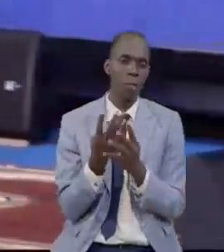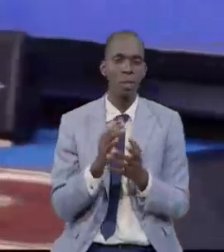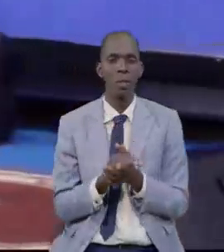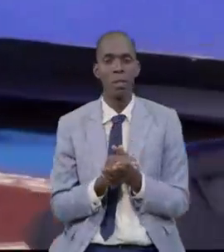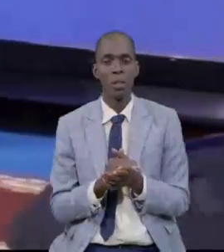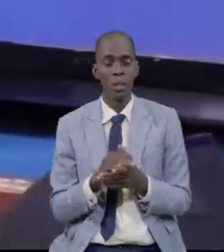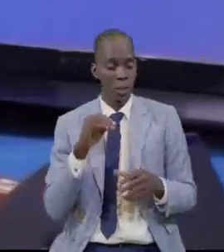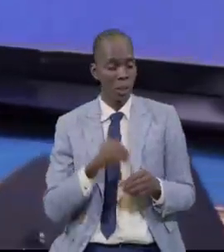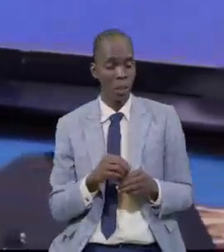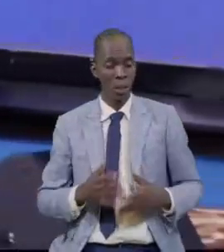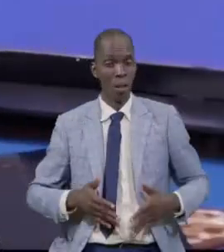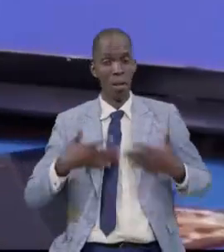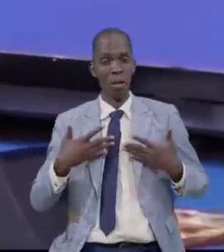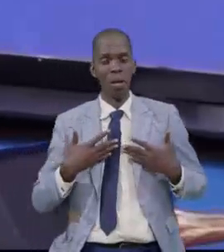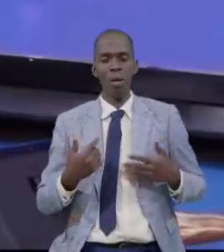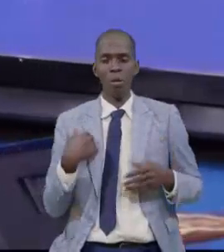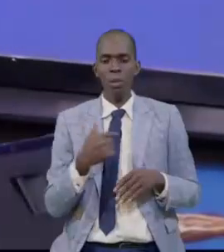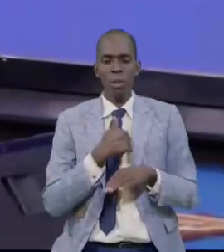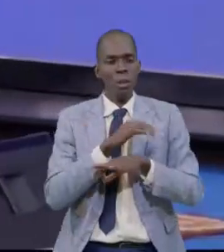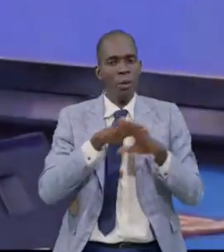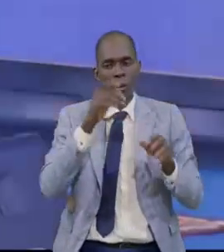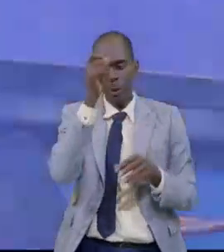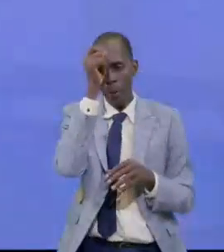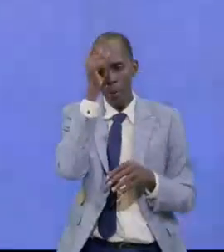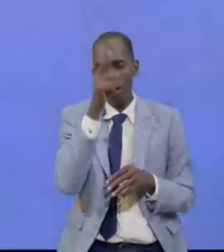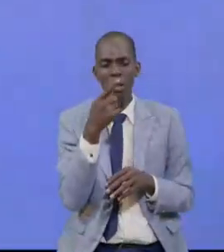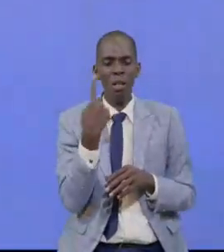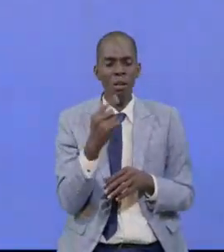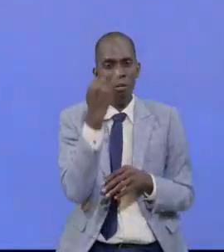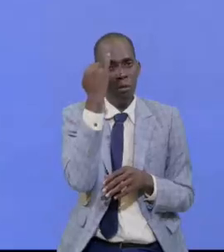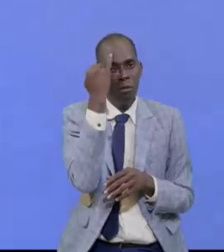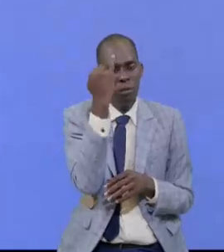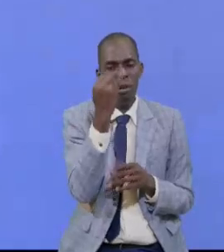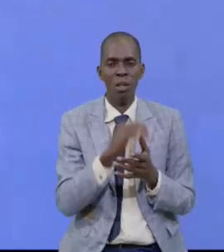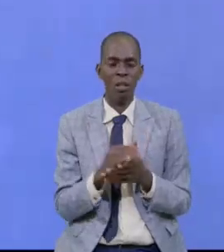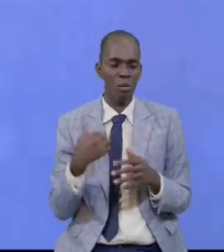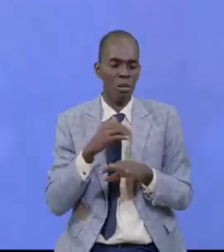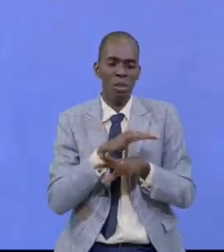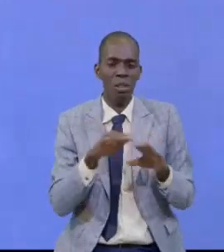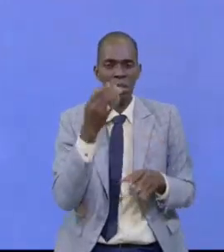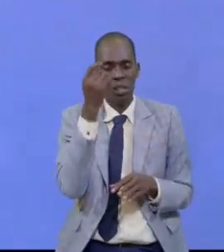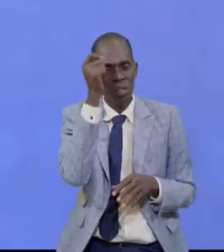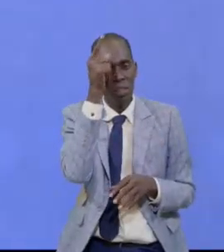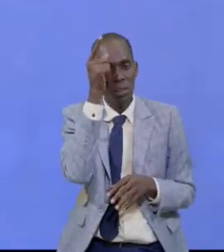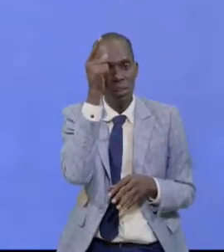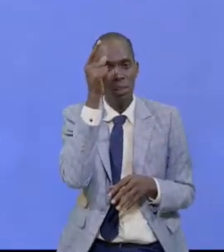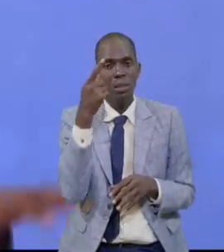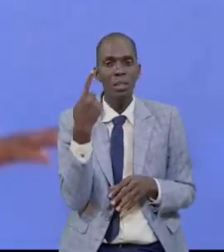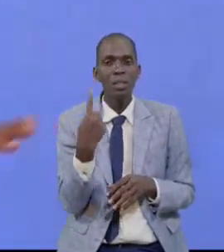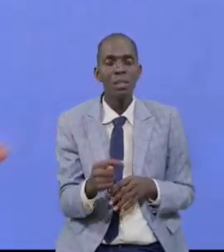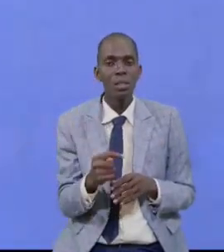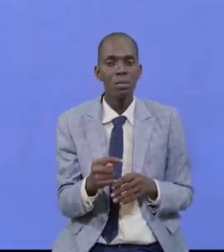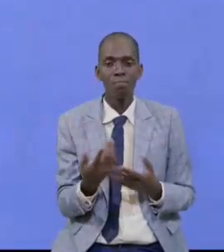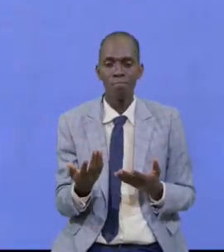not understand the intention. We do not understand the proposals. We do